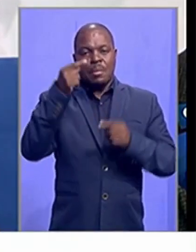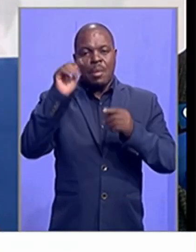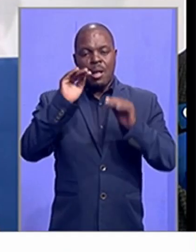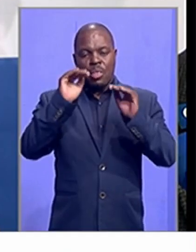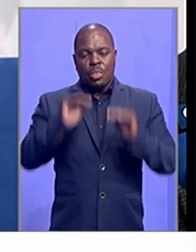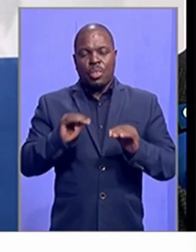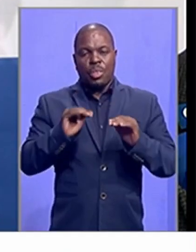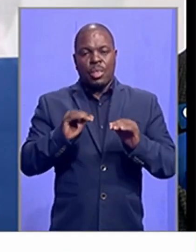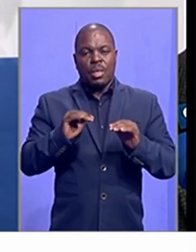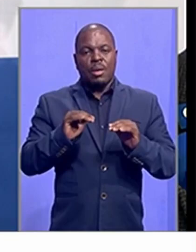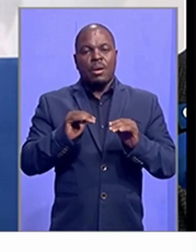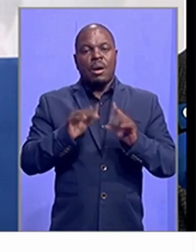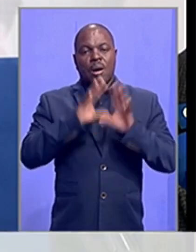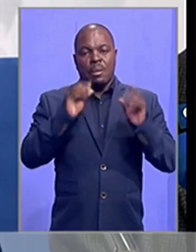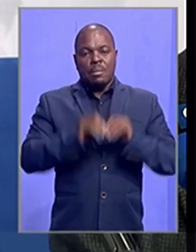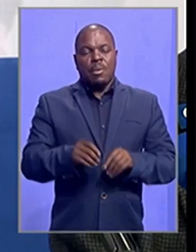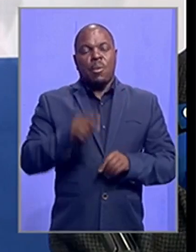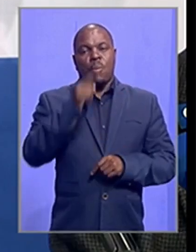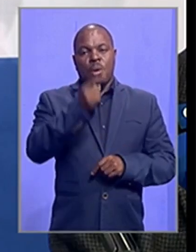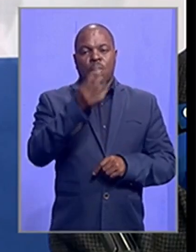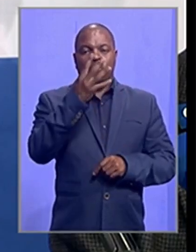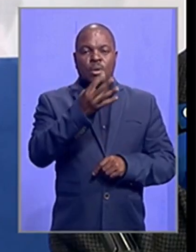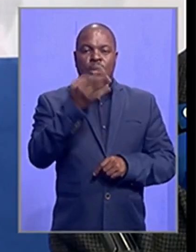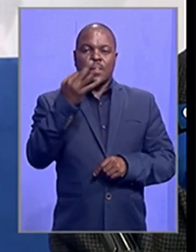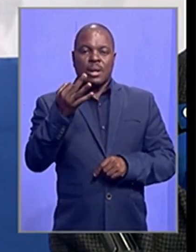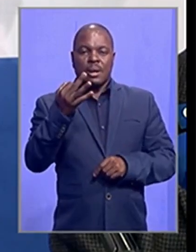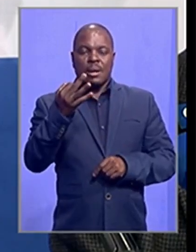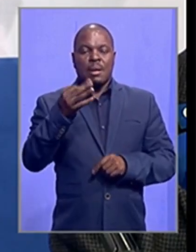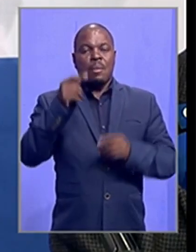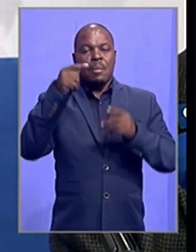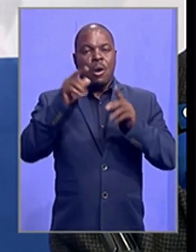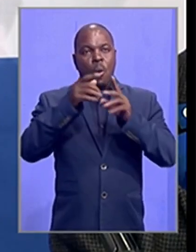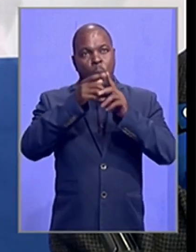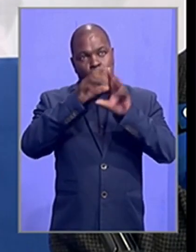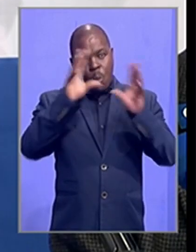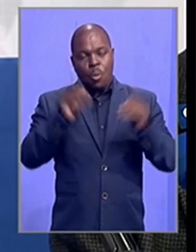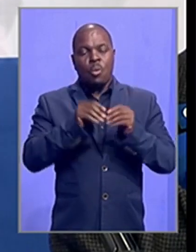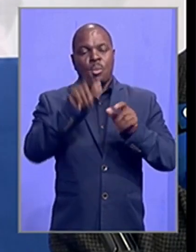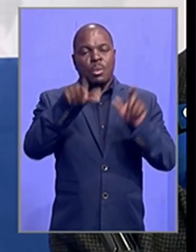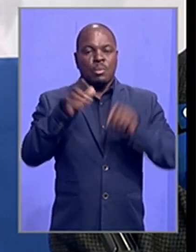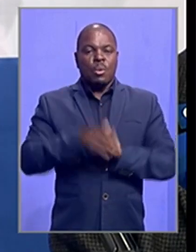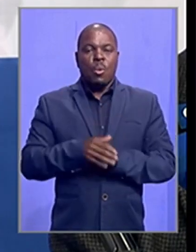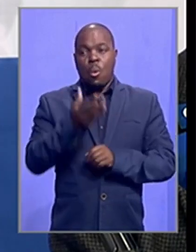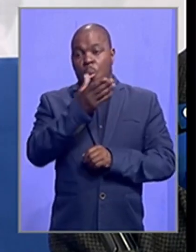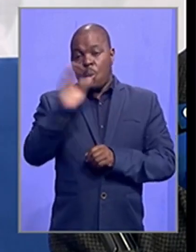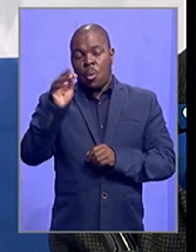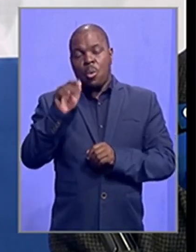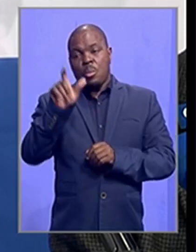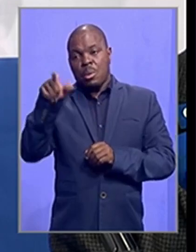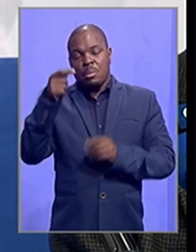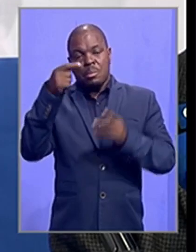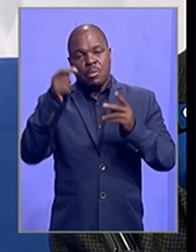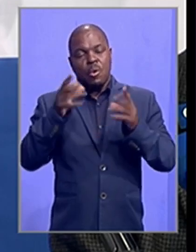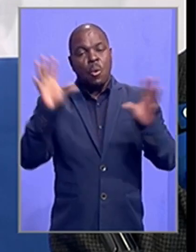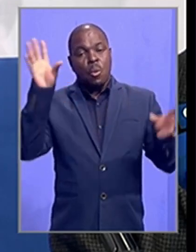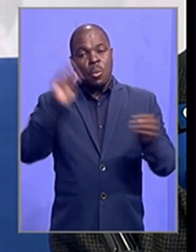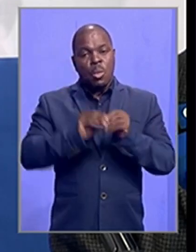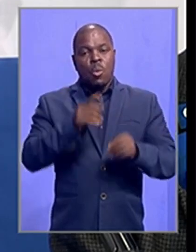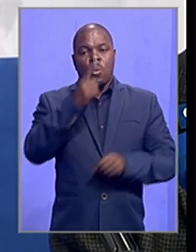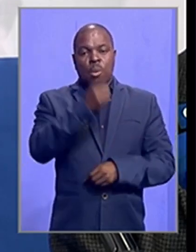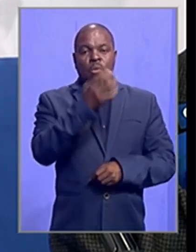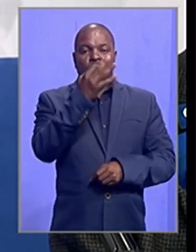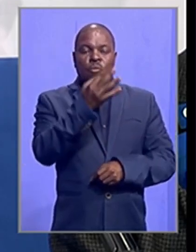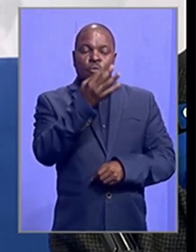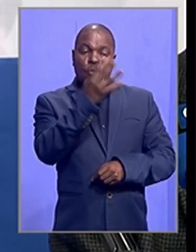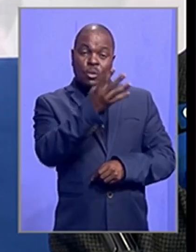by 7 marks to 143 marks for all candidates. All candidates were marked out of a total of